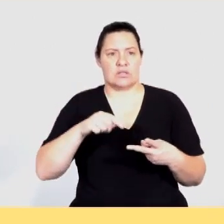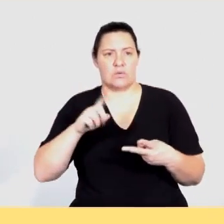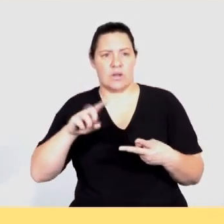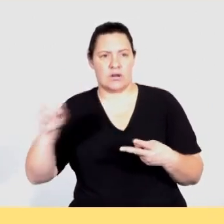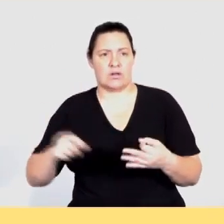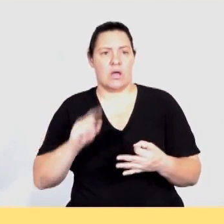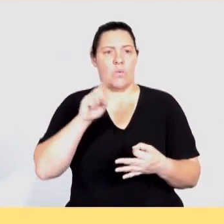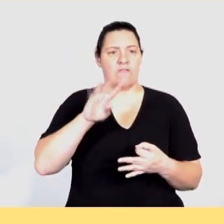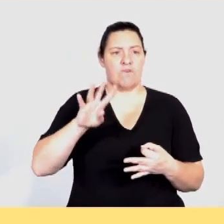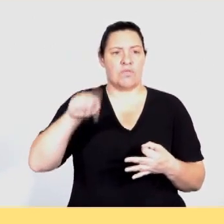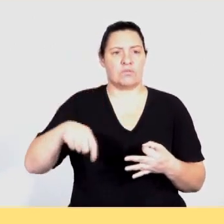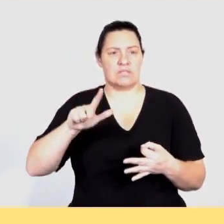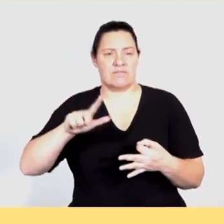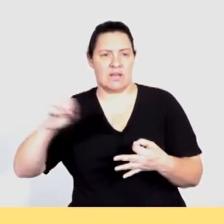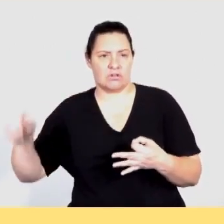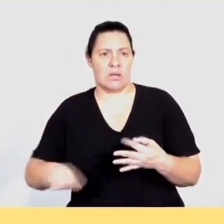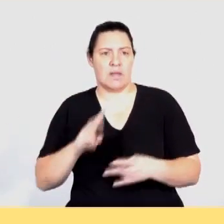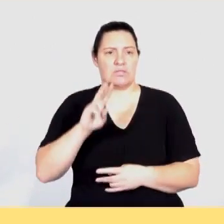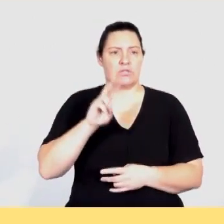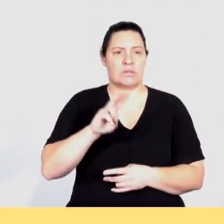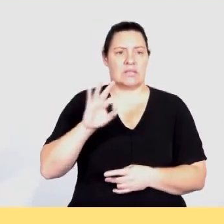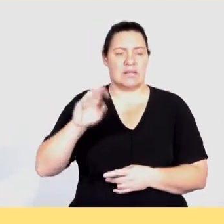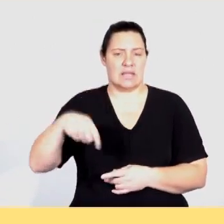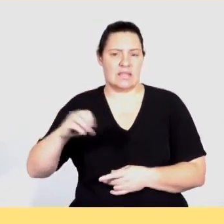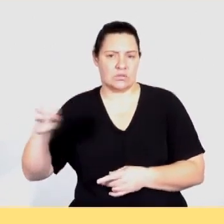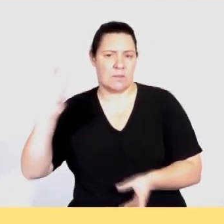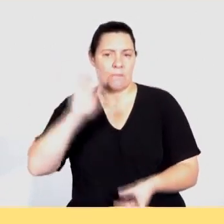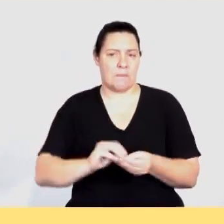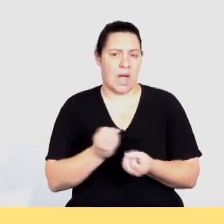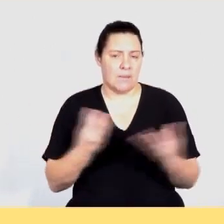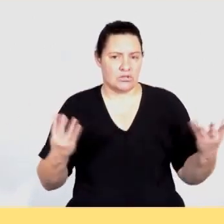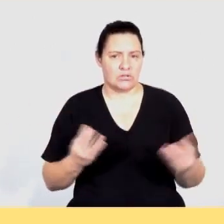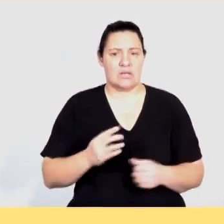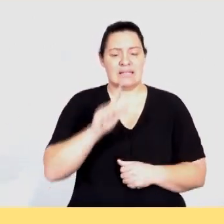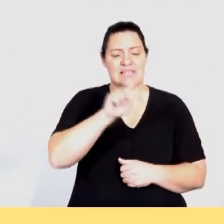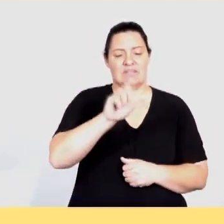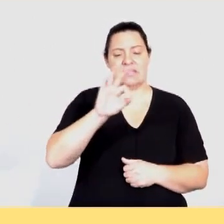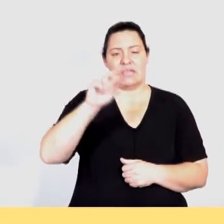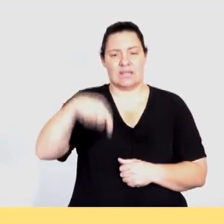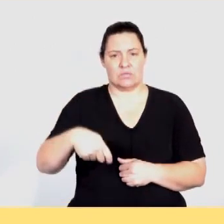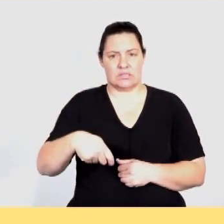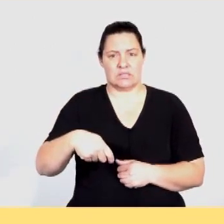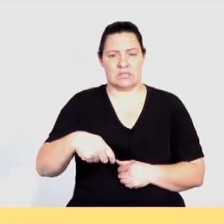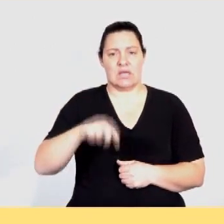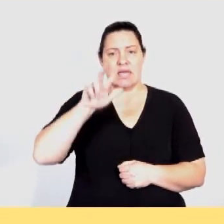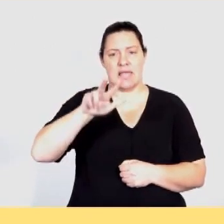plus 14,700 plus 23,000. How much do you get? You should get